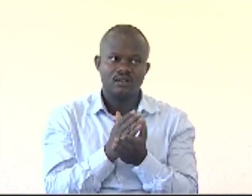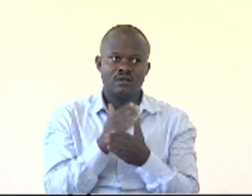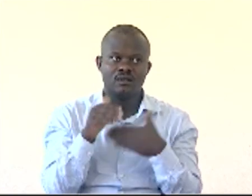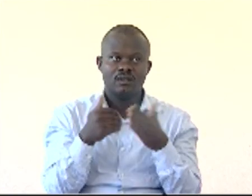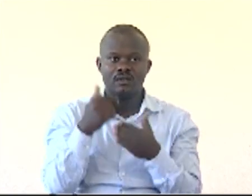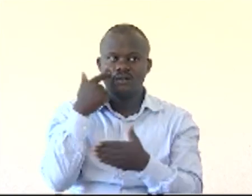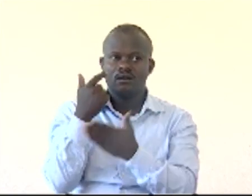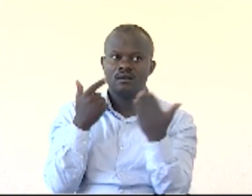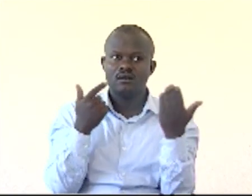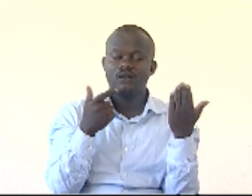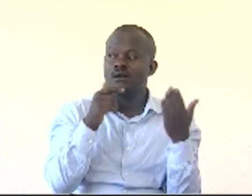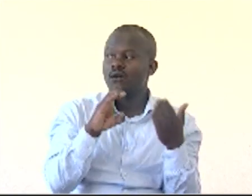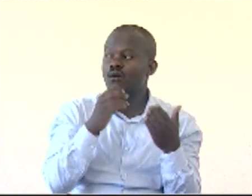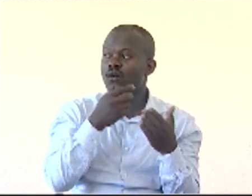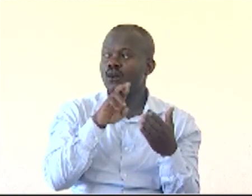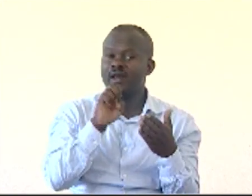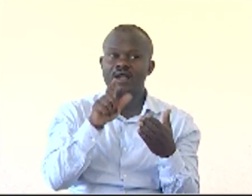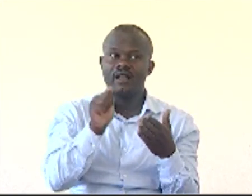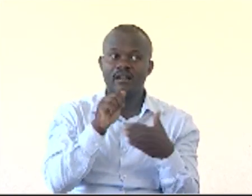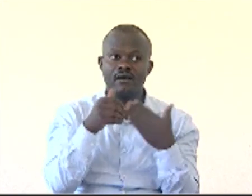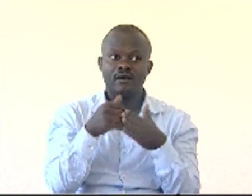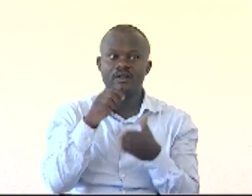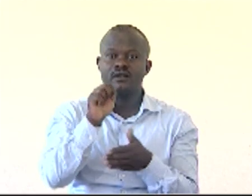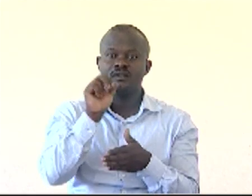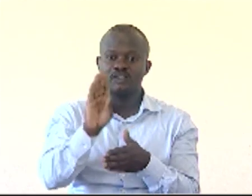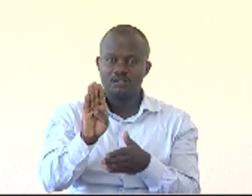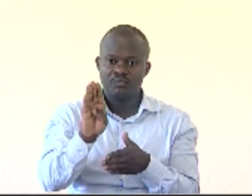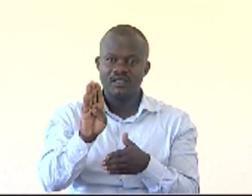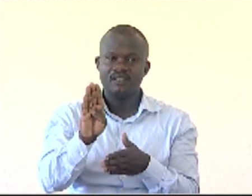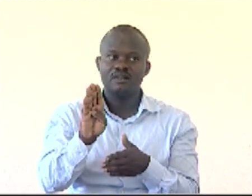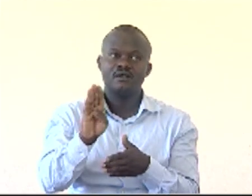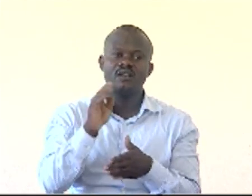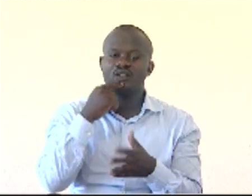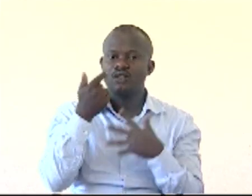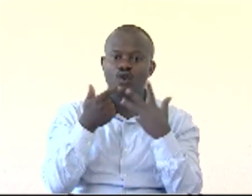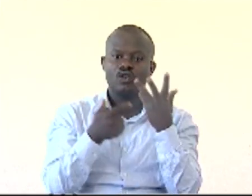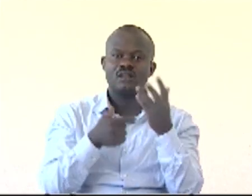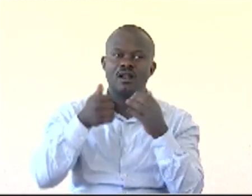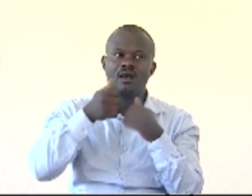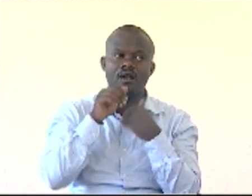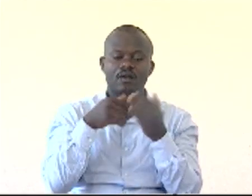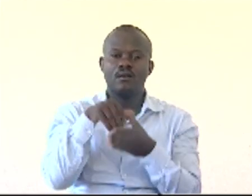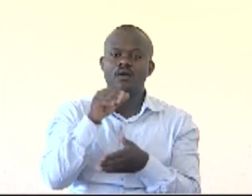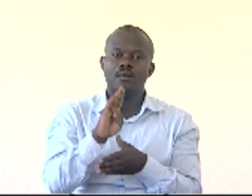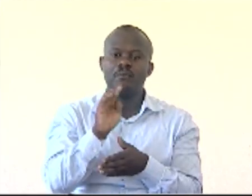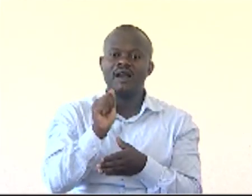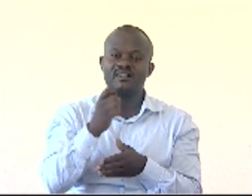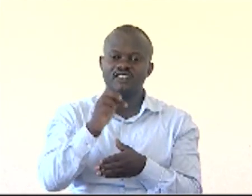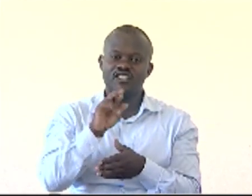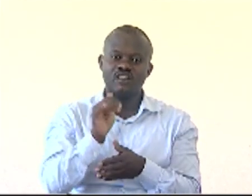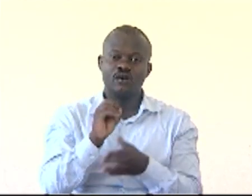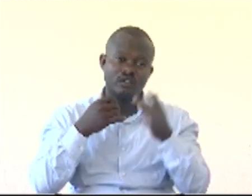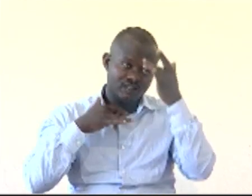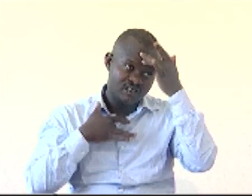then cholera and tuberculosis or TB, those are bacterial